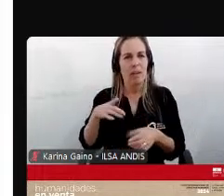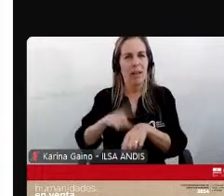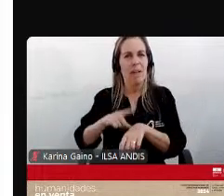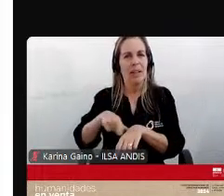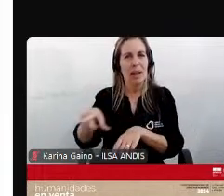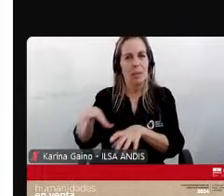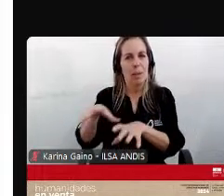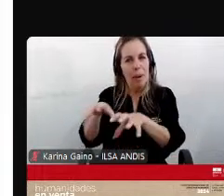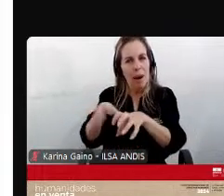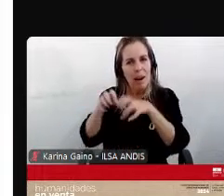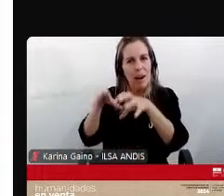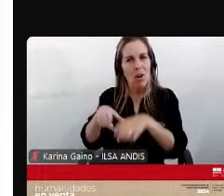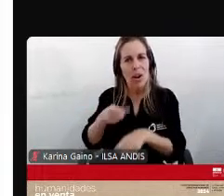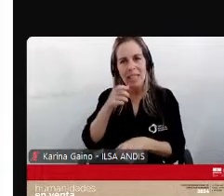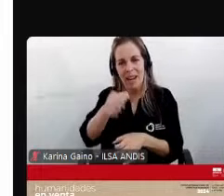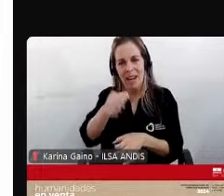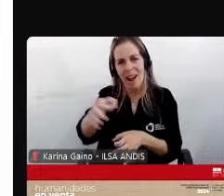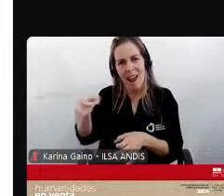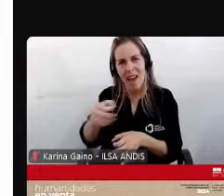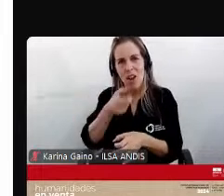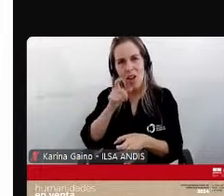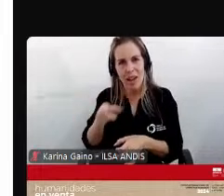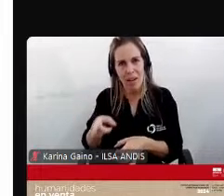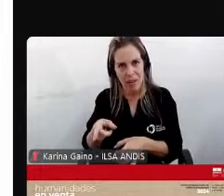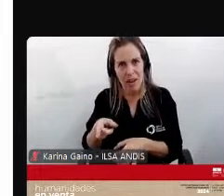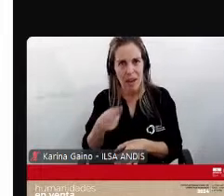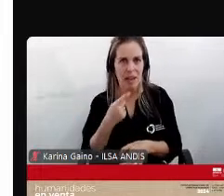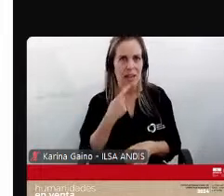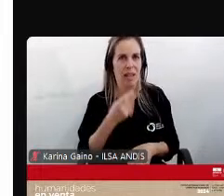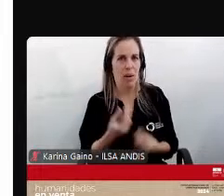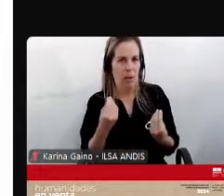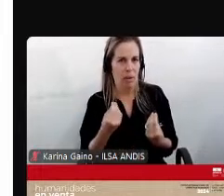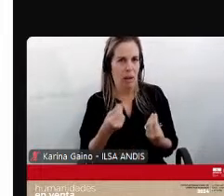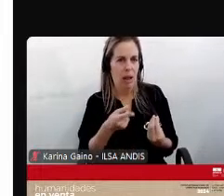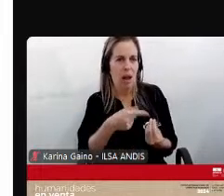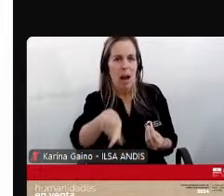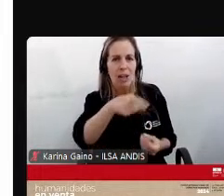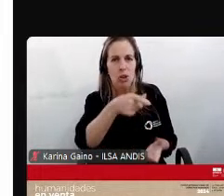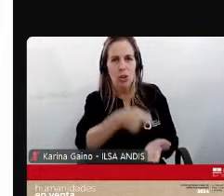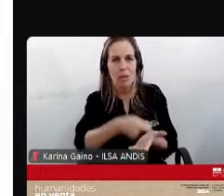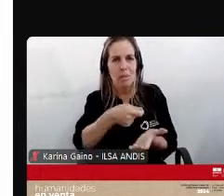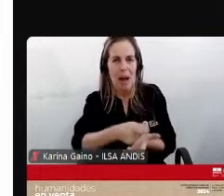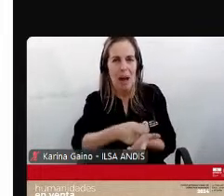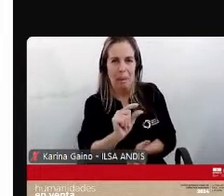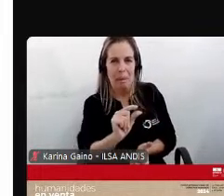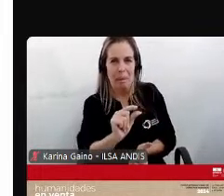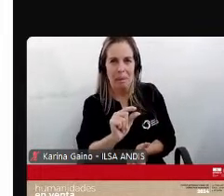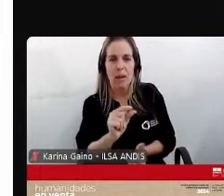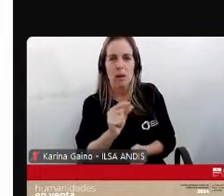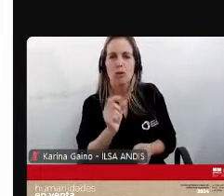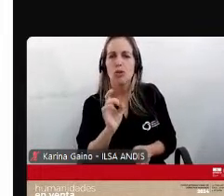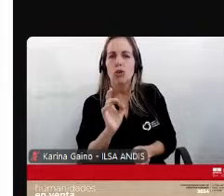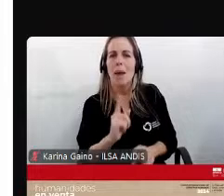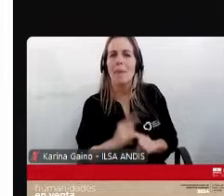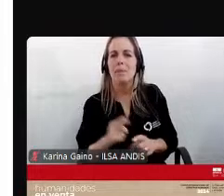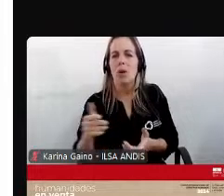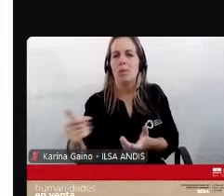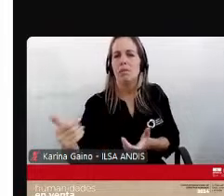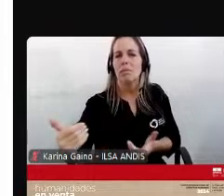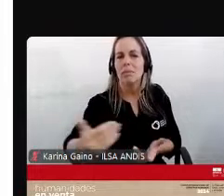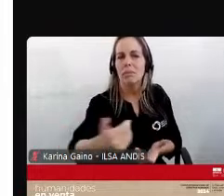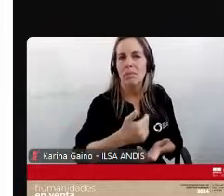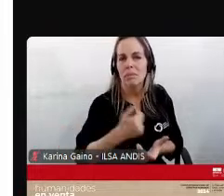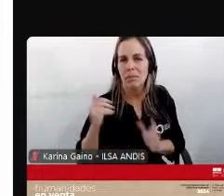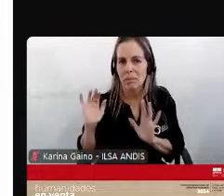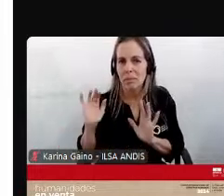coffee picked, they could only pick a little bit of coffee at the beginning. And this was beneficial to the farm owner because if you don't pick the first ripe cherries, the